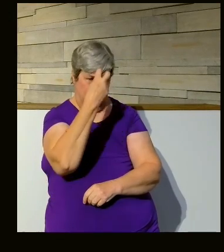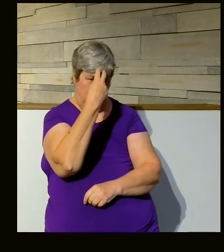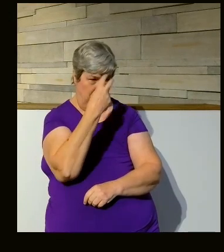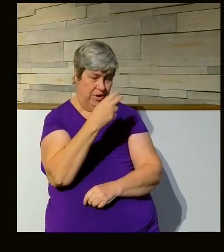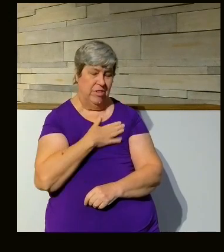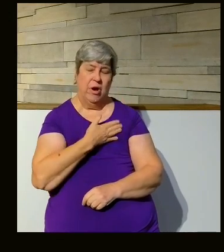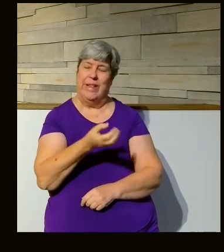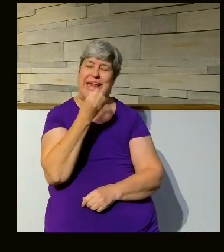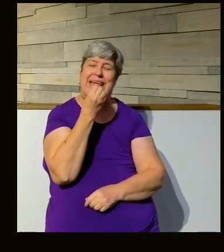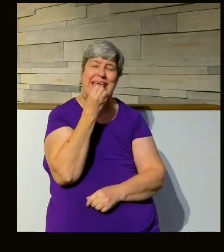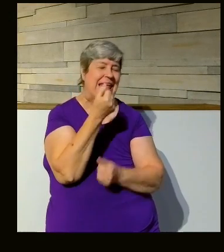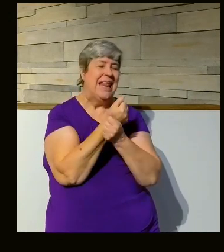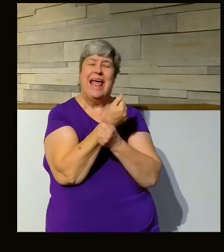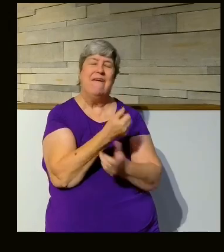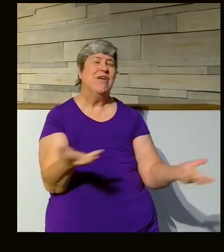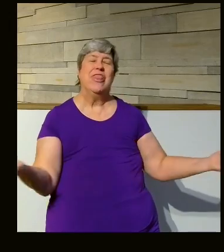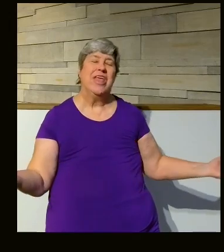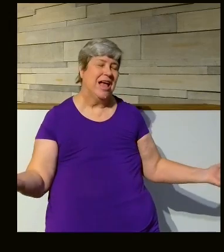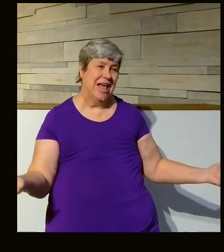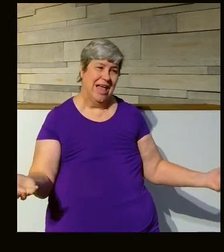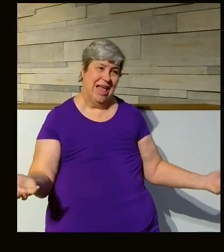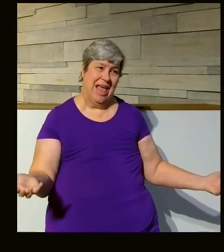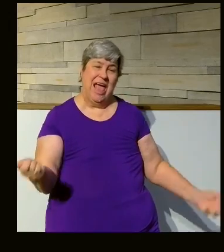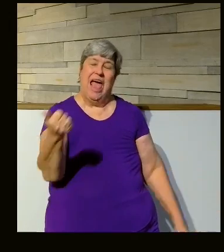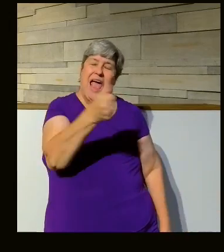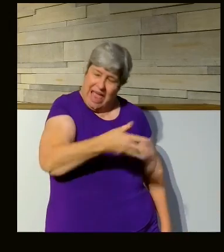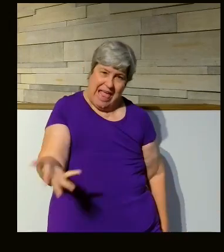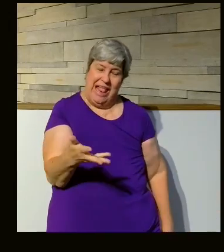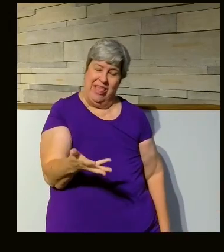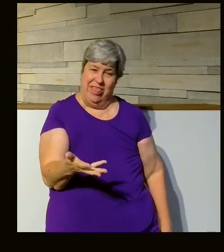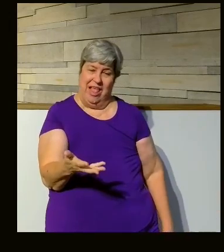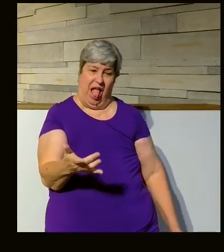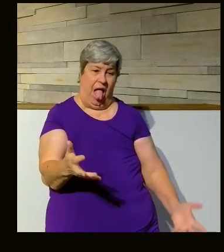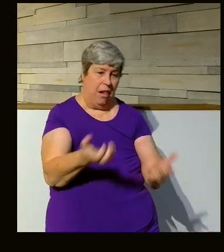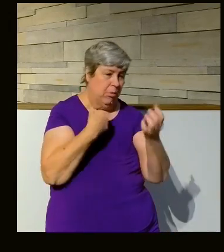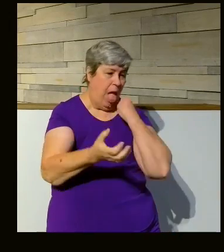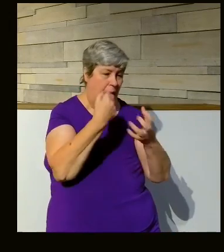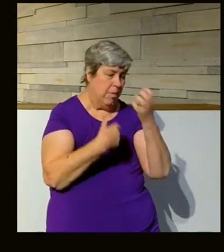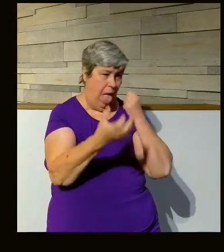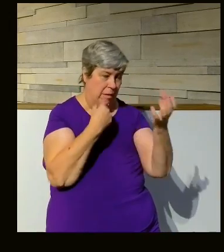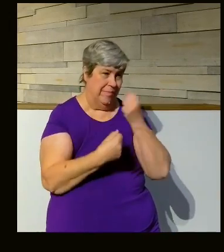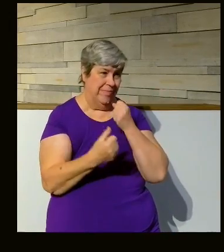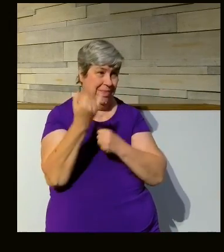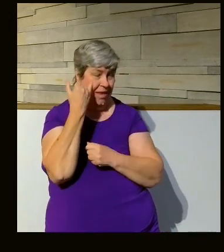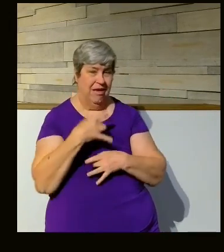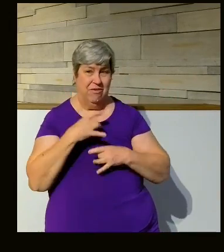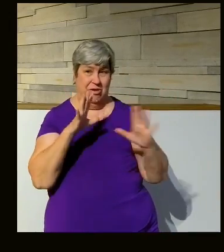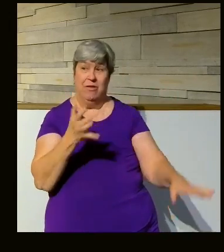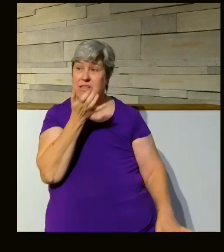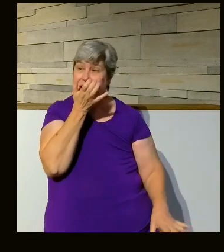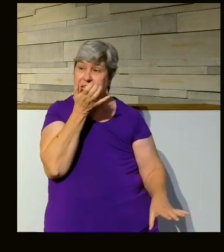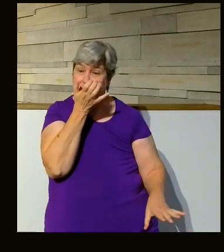eat anything. And I mean anything and everything, too. You know, if you don't like